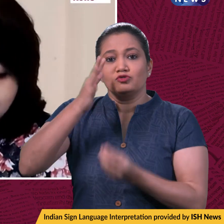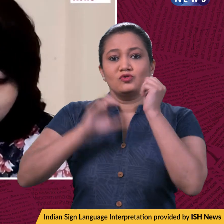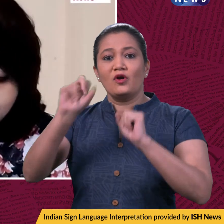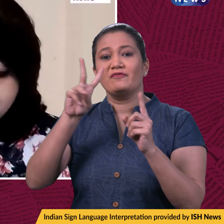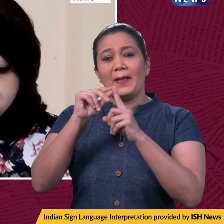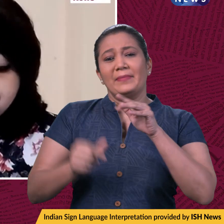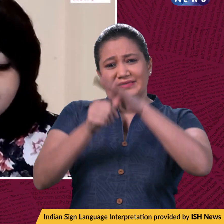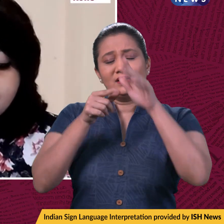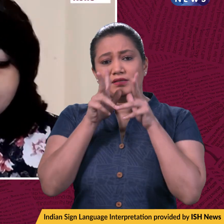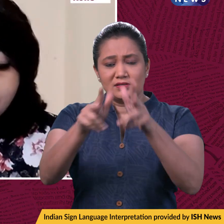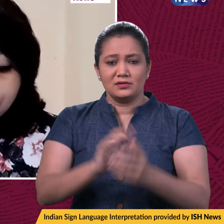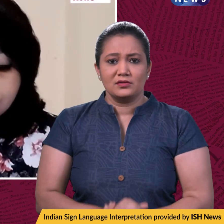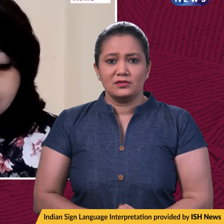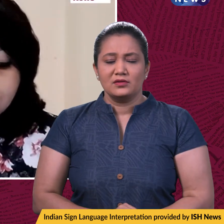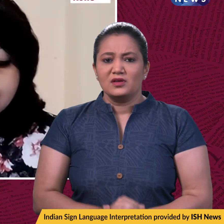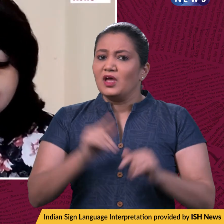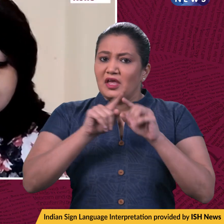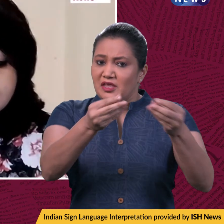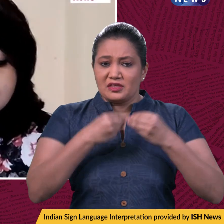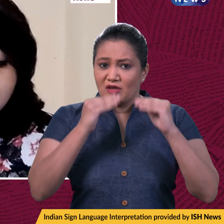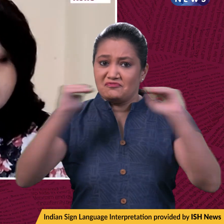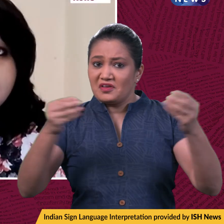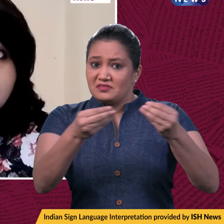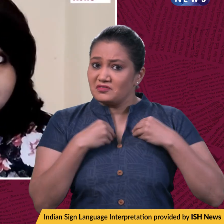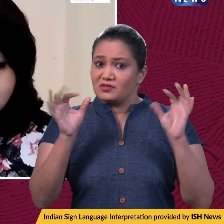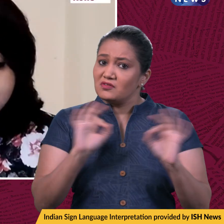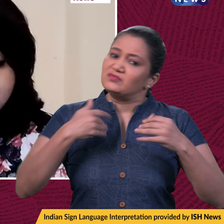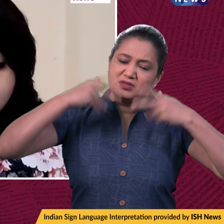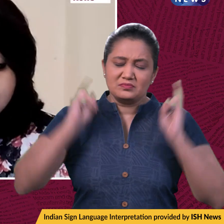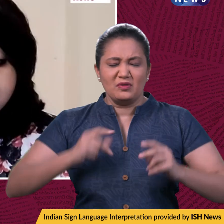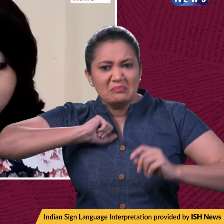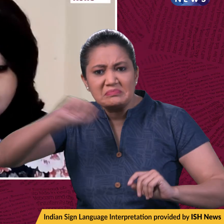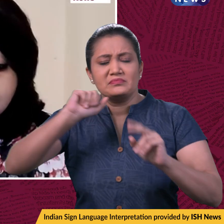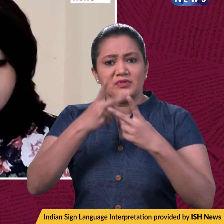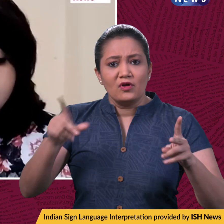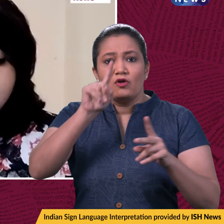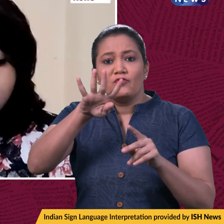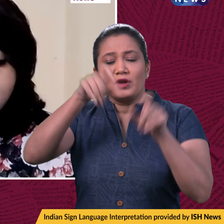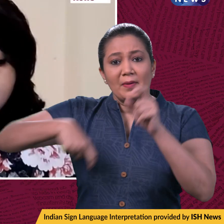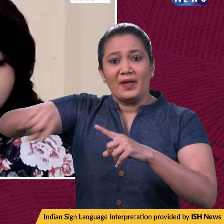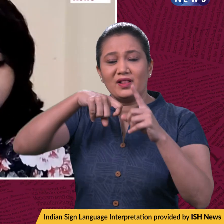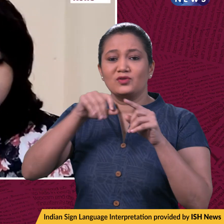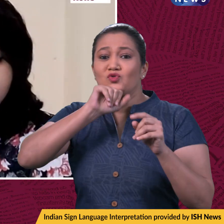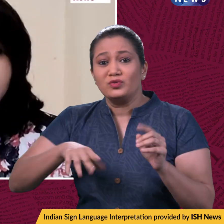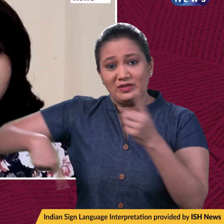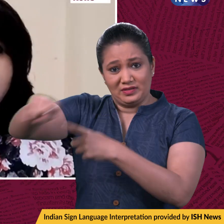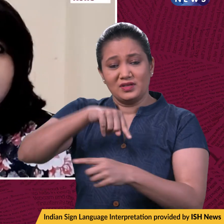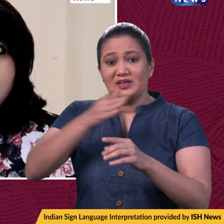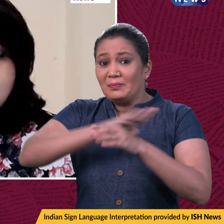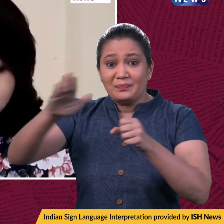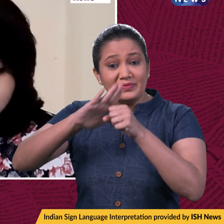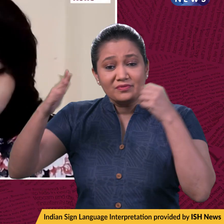said, and I quote, "We will not rest until justice is delivered to those 14 Konyak youth who